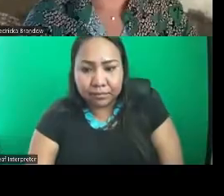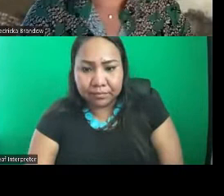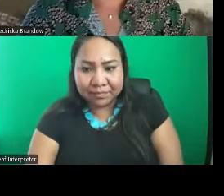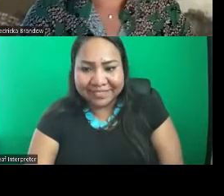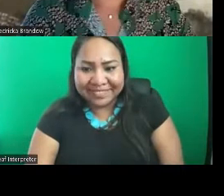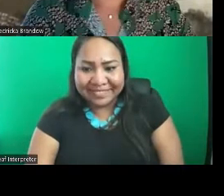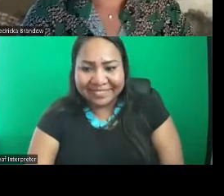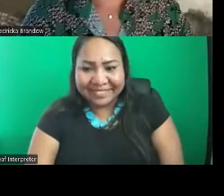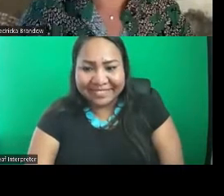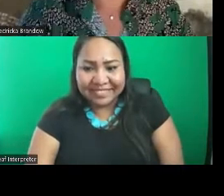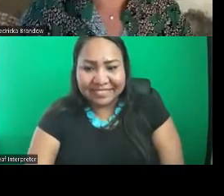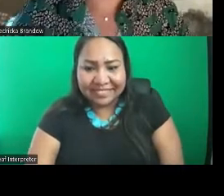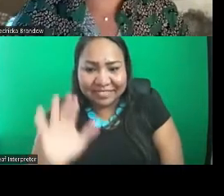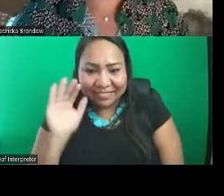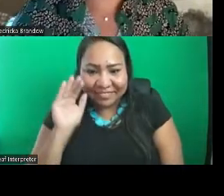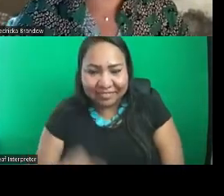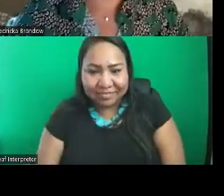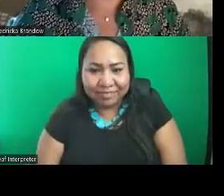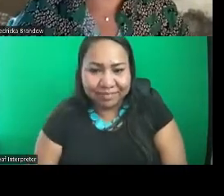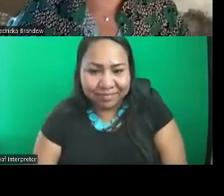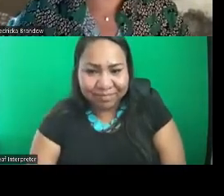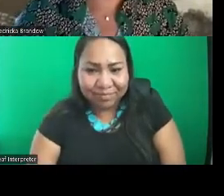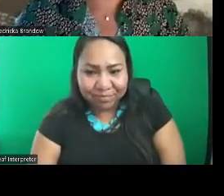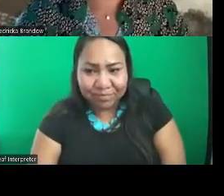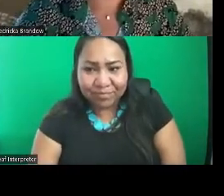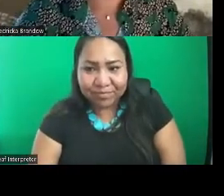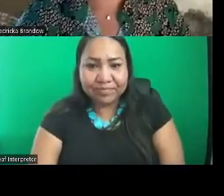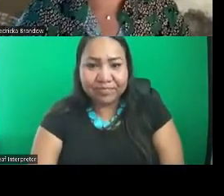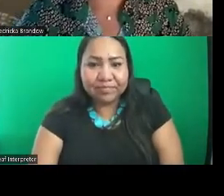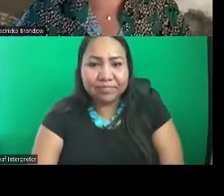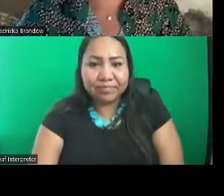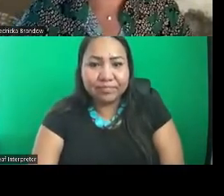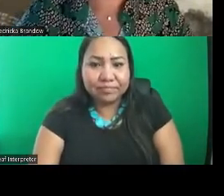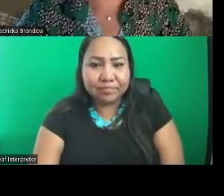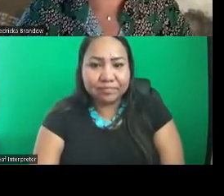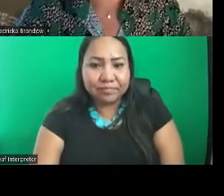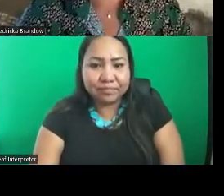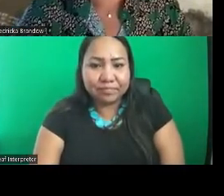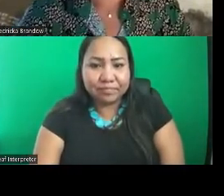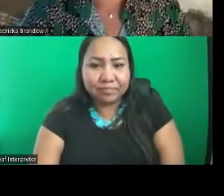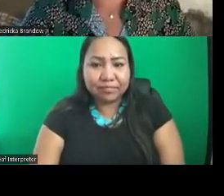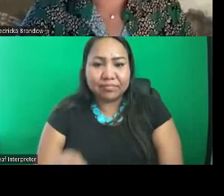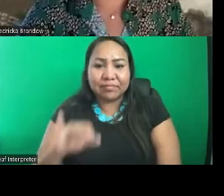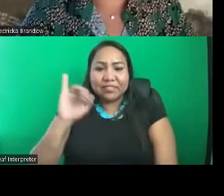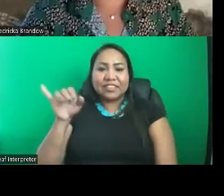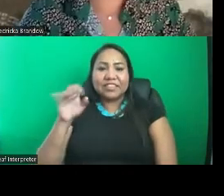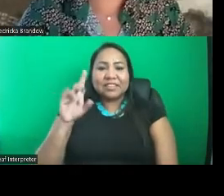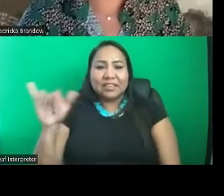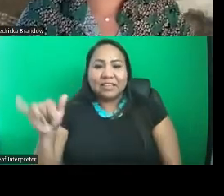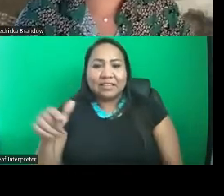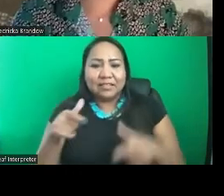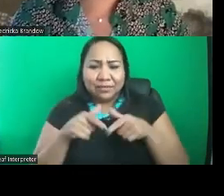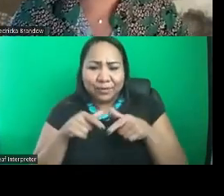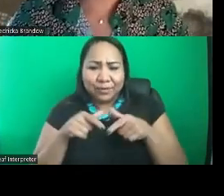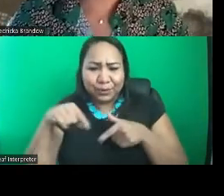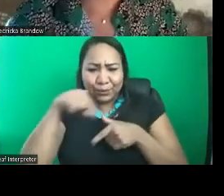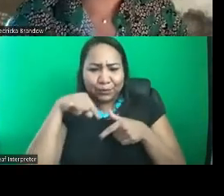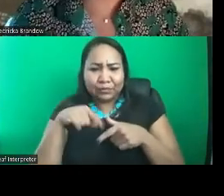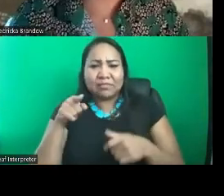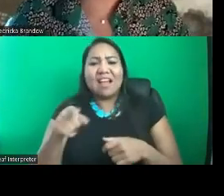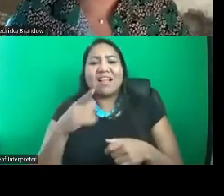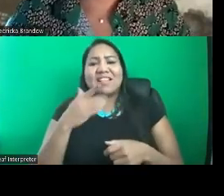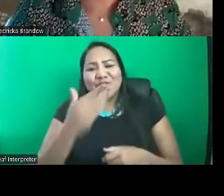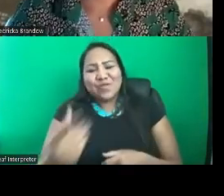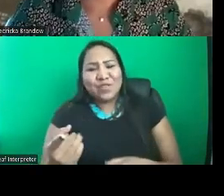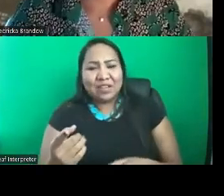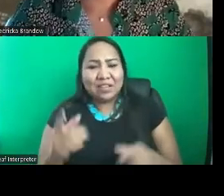Nation. So thank you to the jelly of the Navajo Nation. You all did a wonderful job. And to everyone, please join me in thanking our